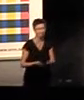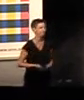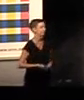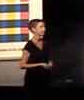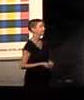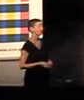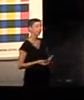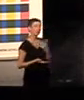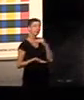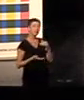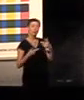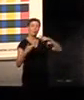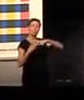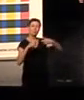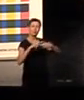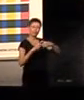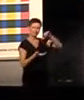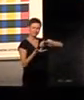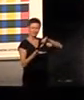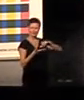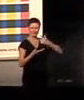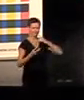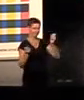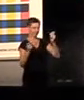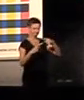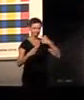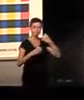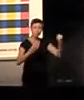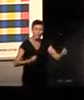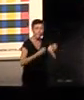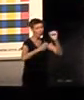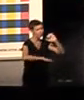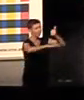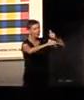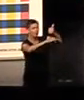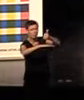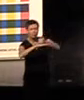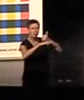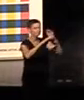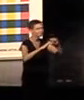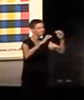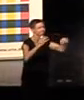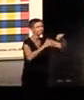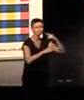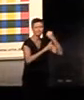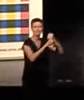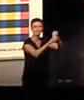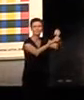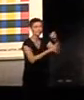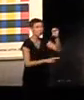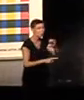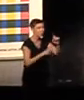brussels-capital is een power box with its powerful institutions fighting to keep the european project